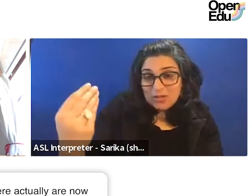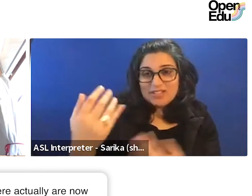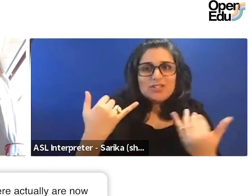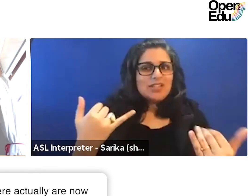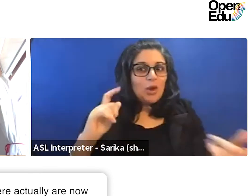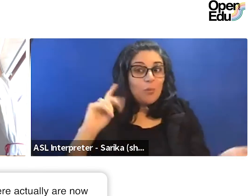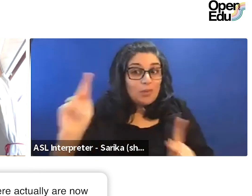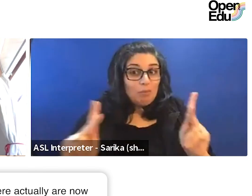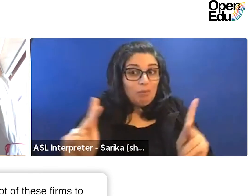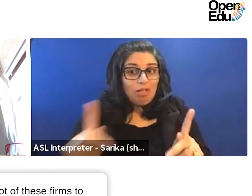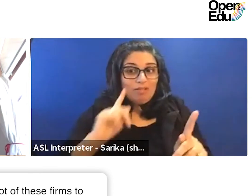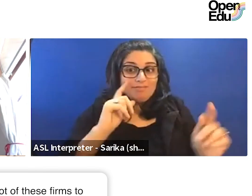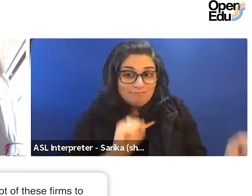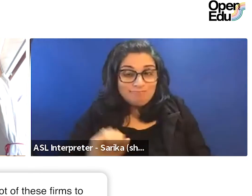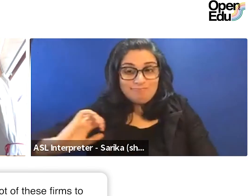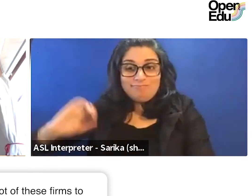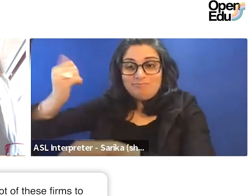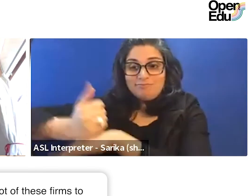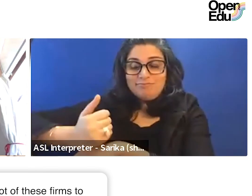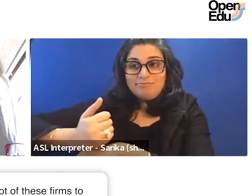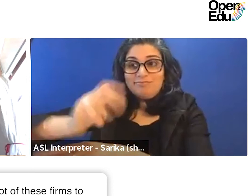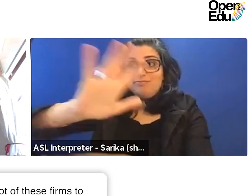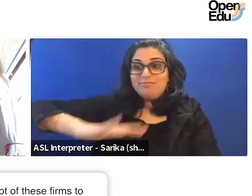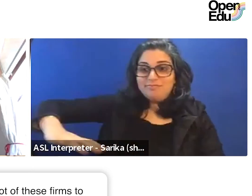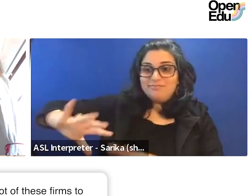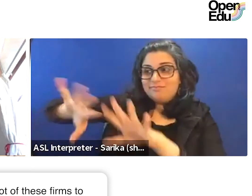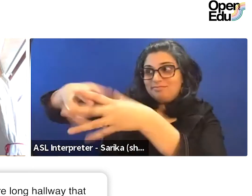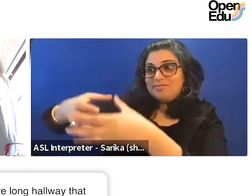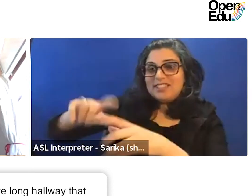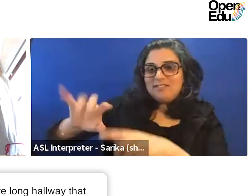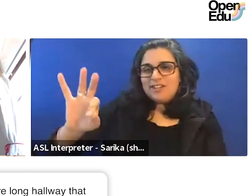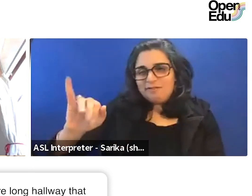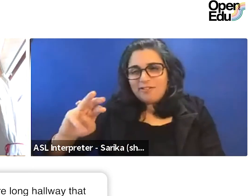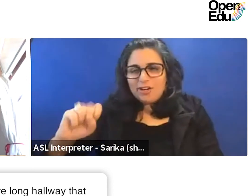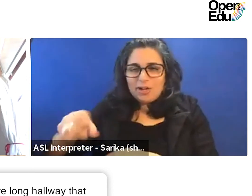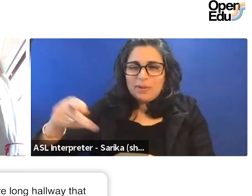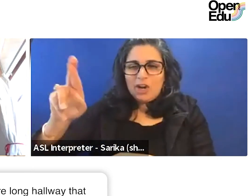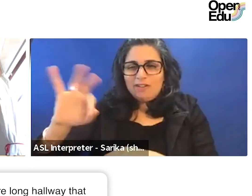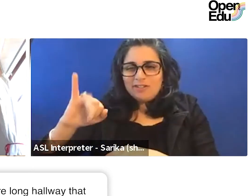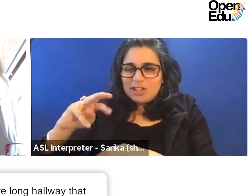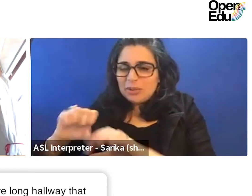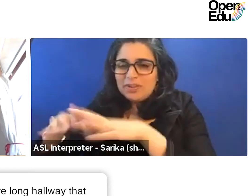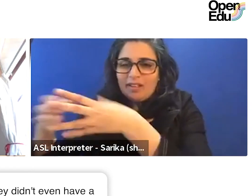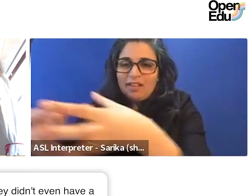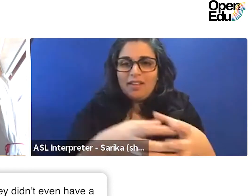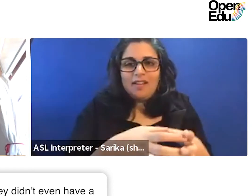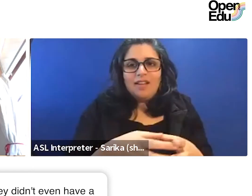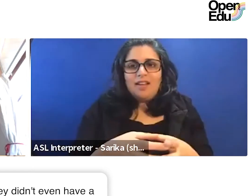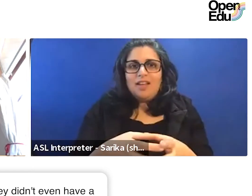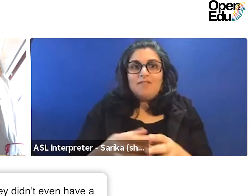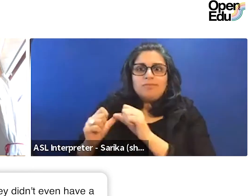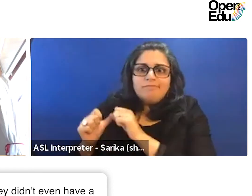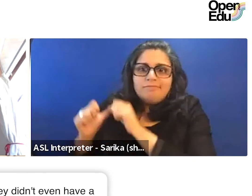people strategically placed in a lot of these firms to have this conversation in a more long haul way, that even 2 or 3 years ago,